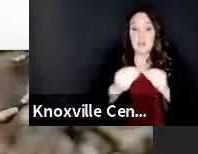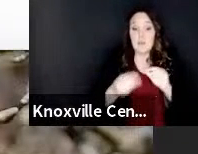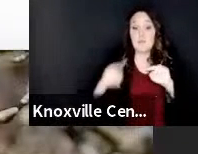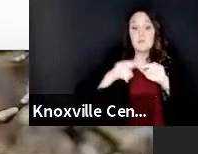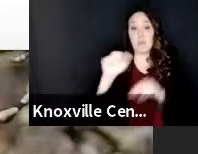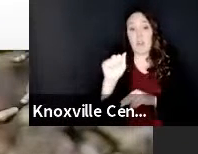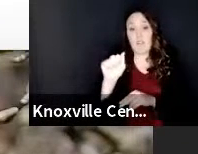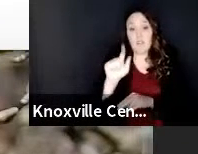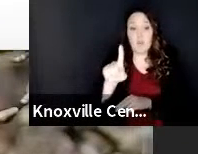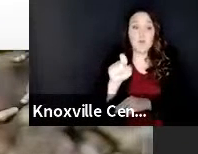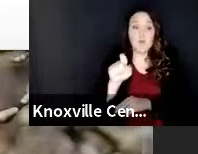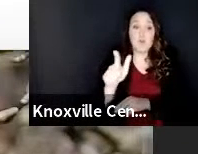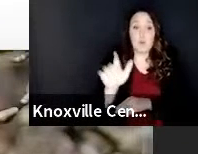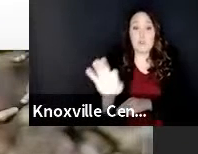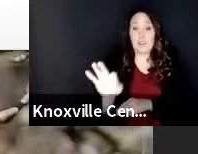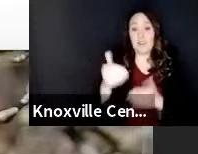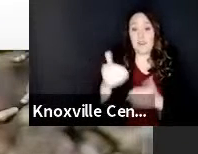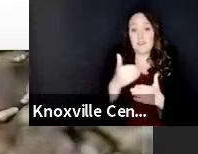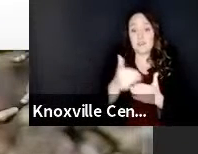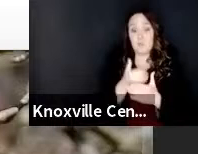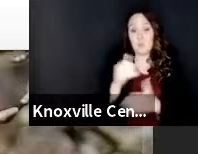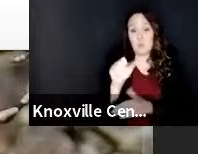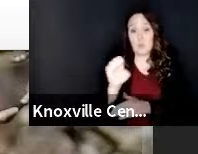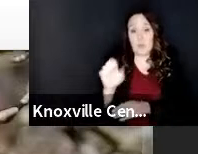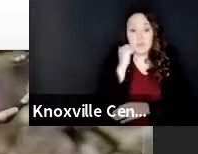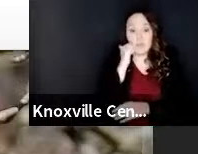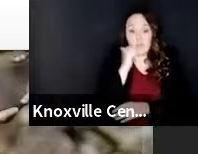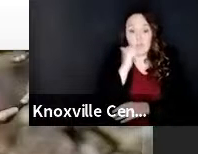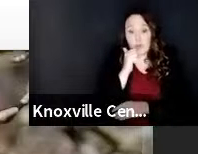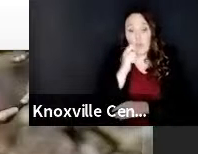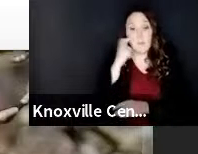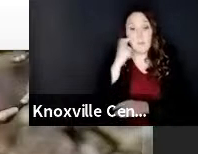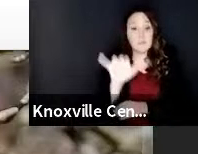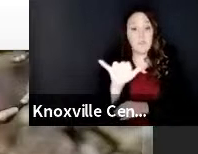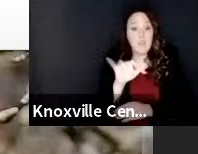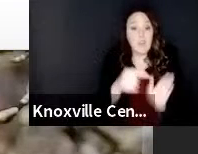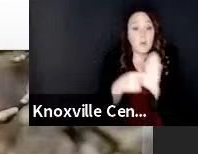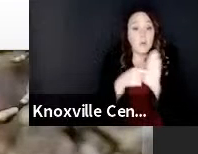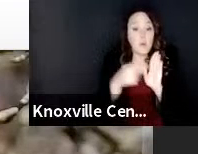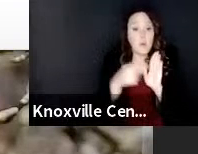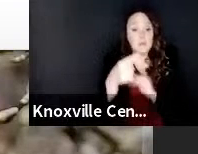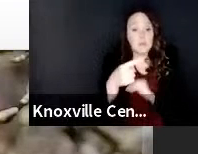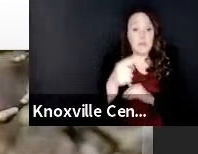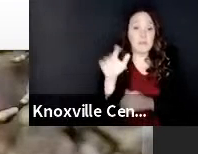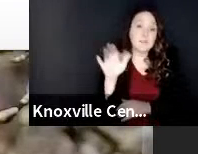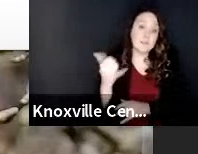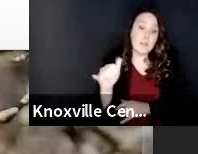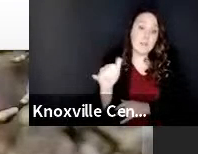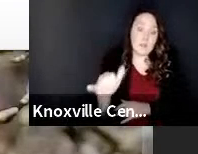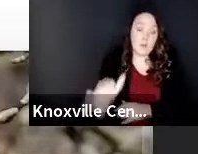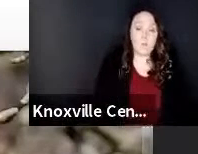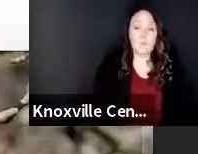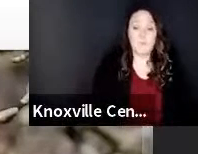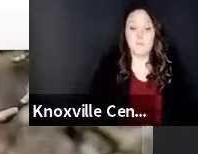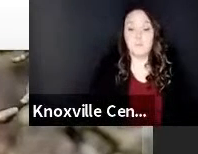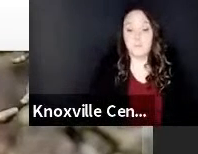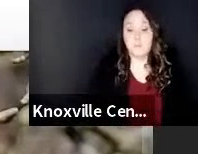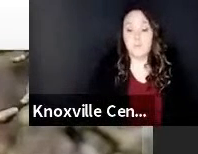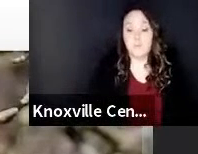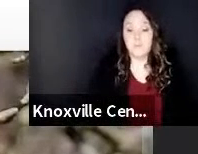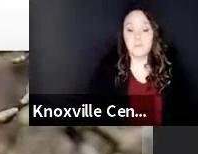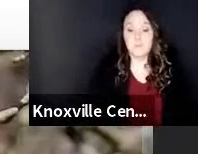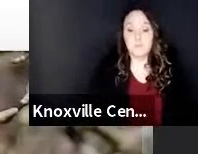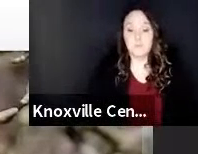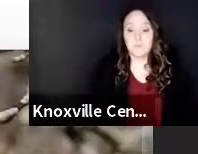of 129 cases a day. Because of these factors, we are representing this benchmark as yellow. Our second